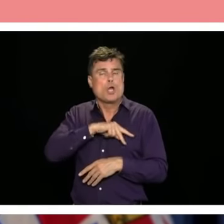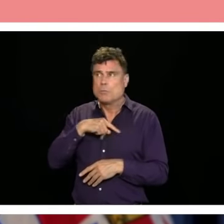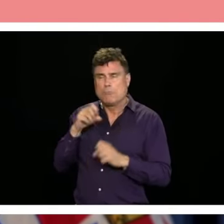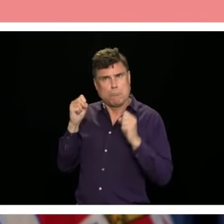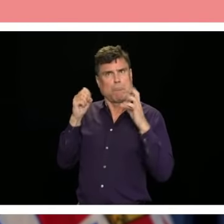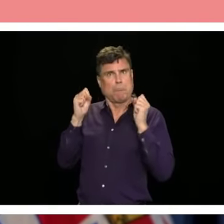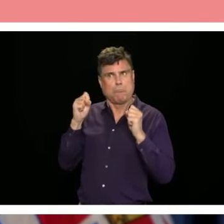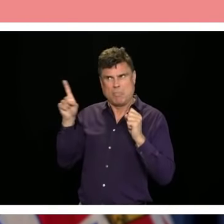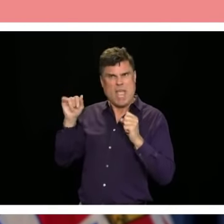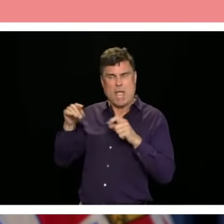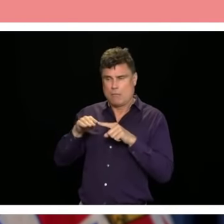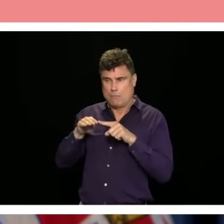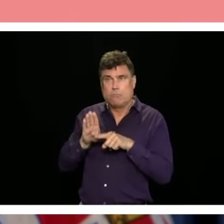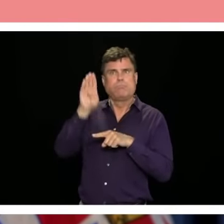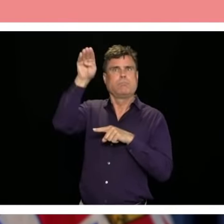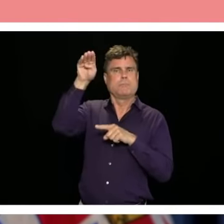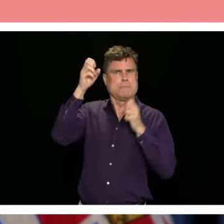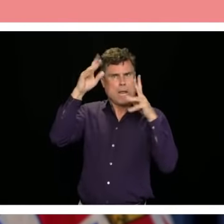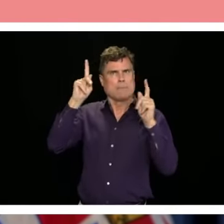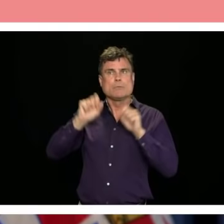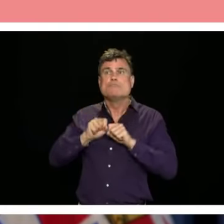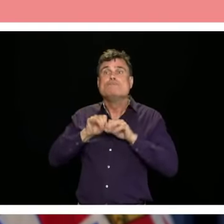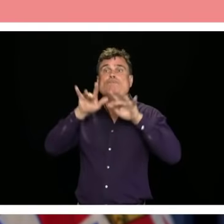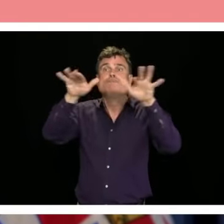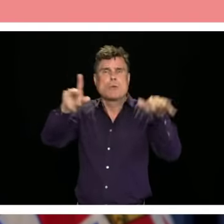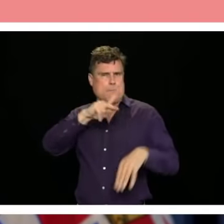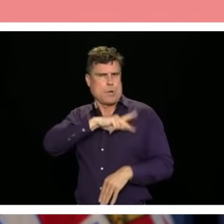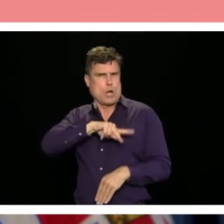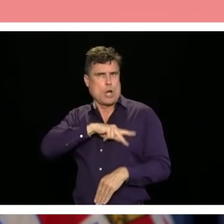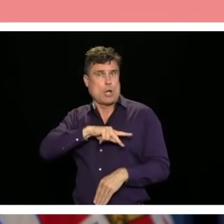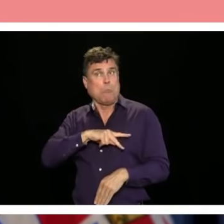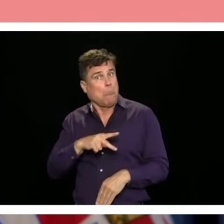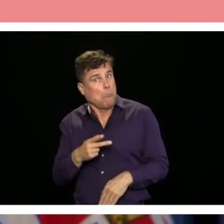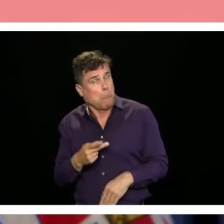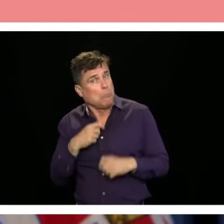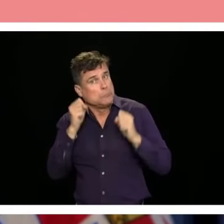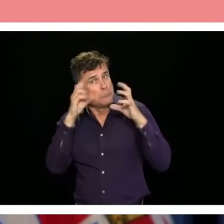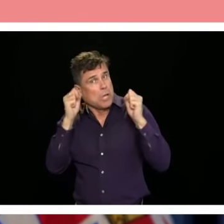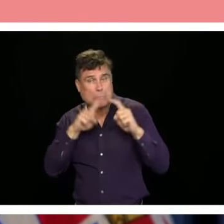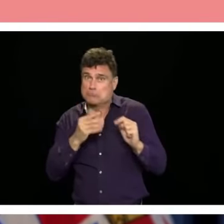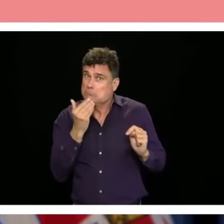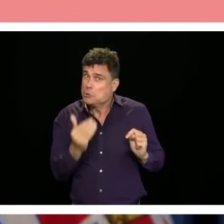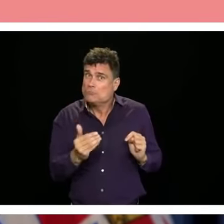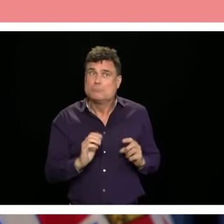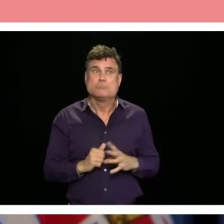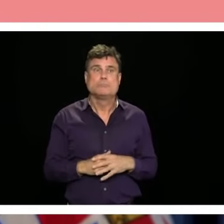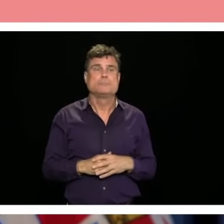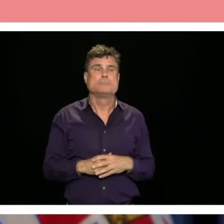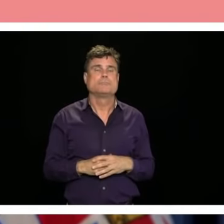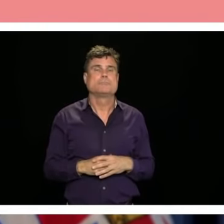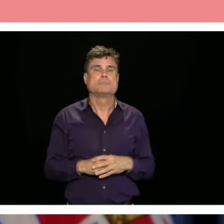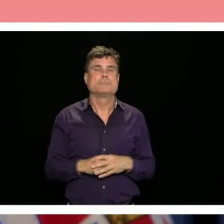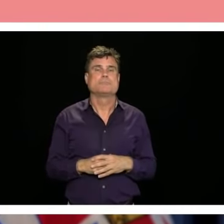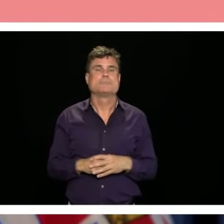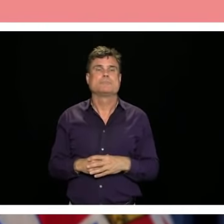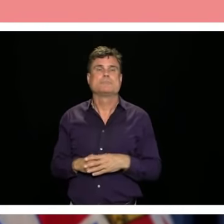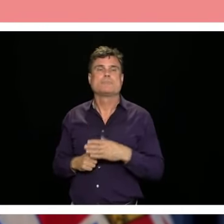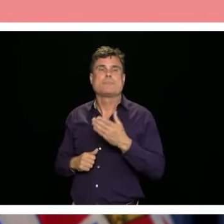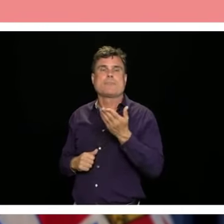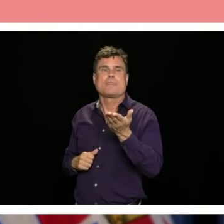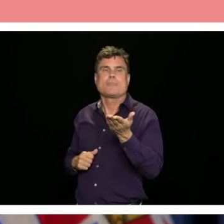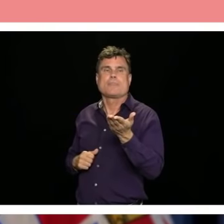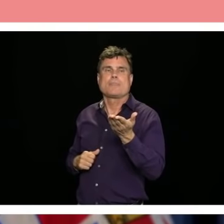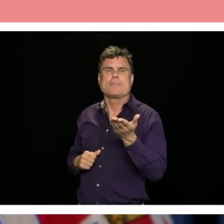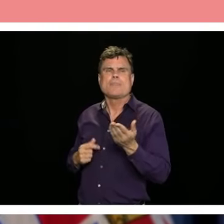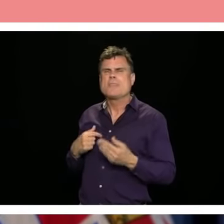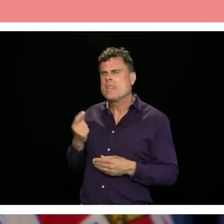our parks, I also think that's good. I was a little bit surprised at the big jump because I thought people were actually using the parks pretty much.